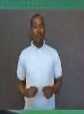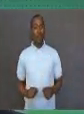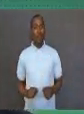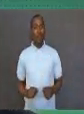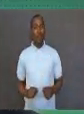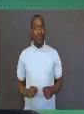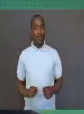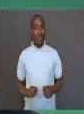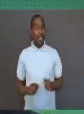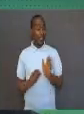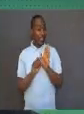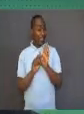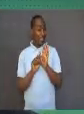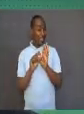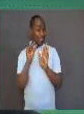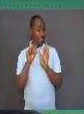Here is a hint.